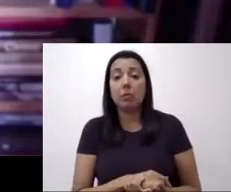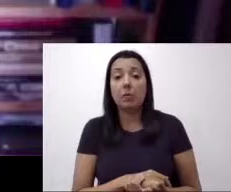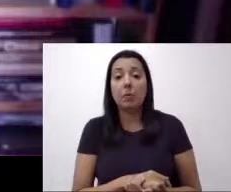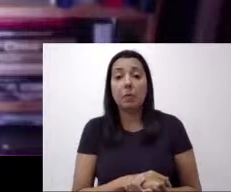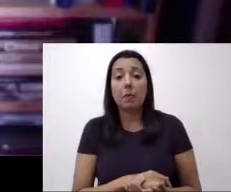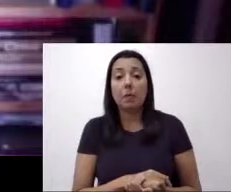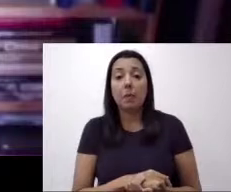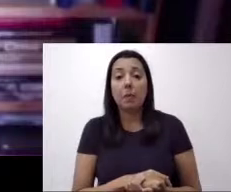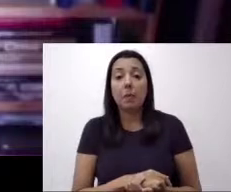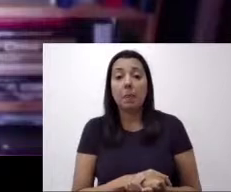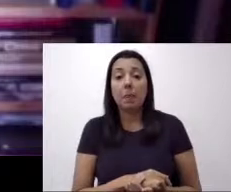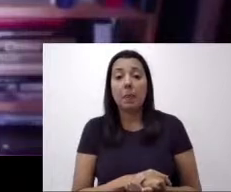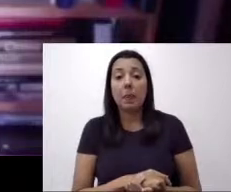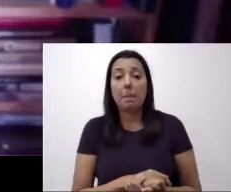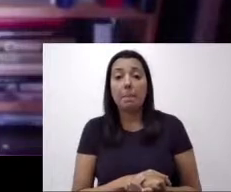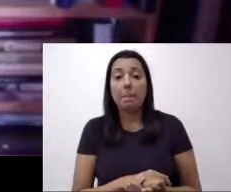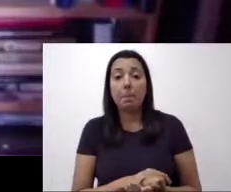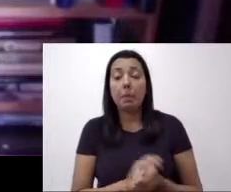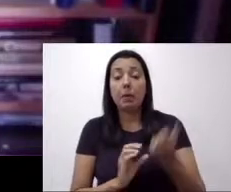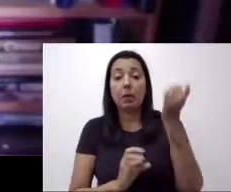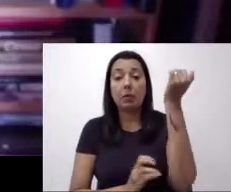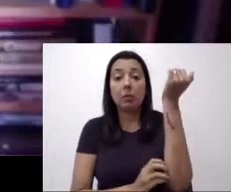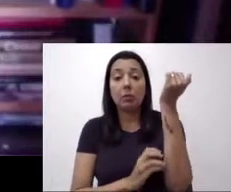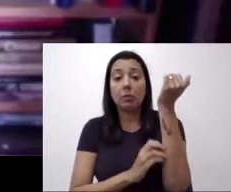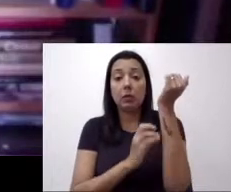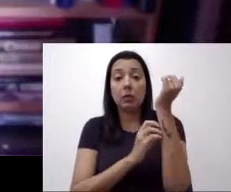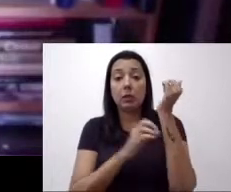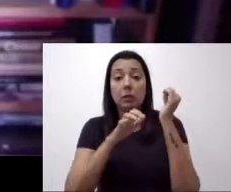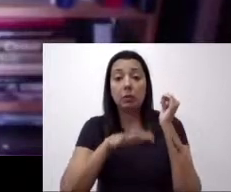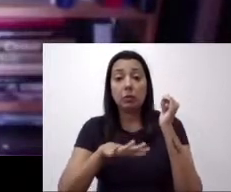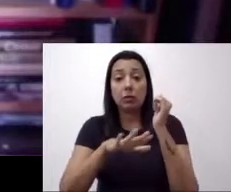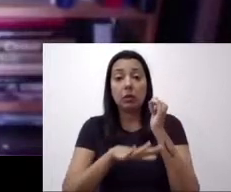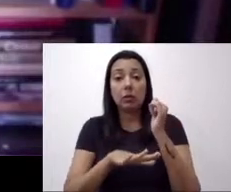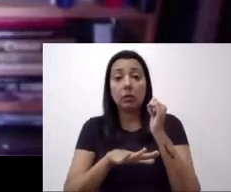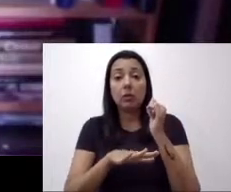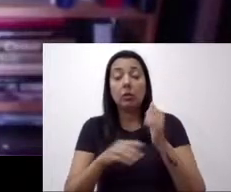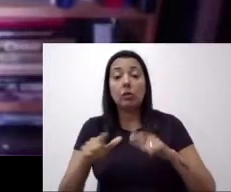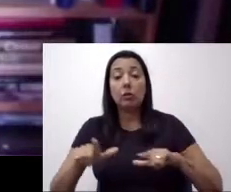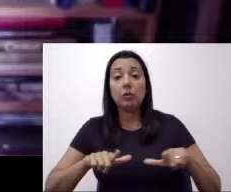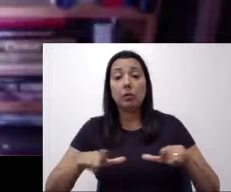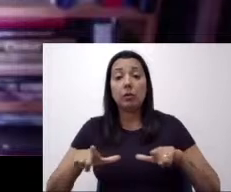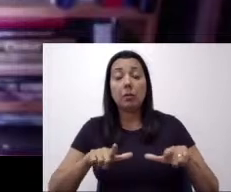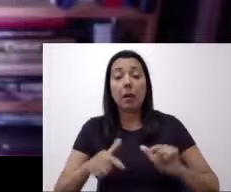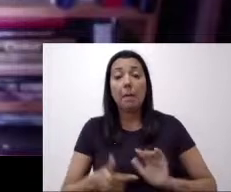bureaucrats of the employment sectors that shared their feminist convictions